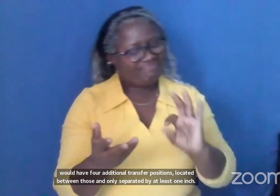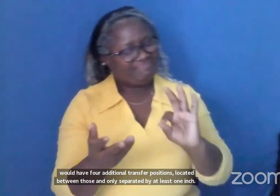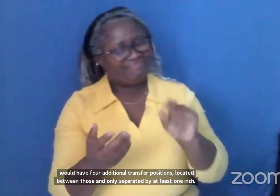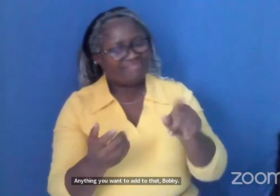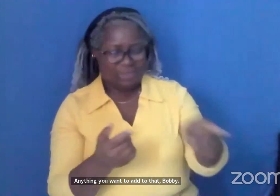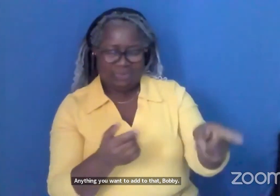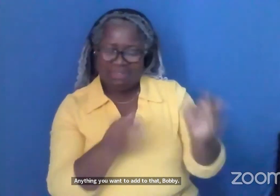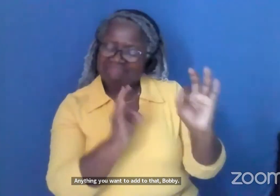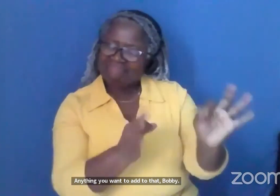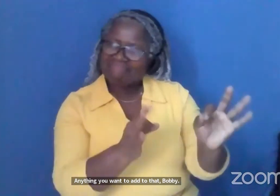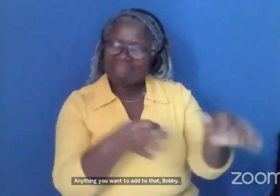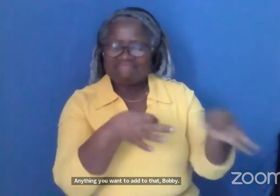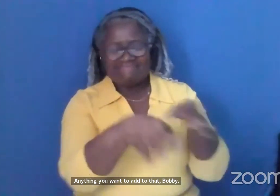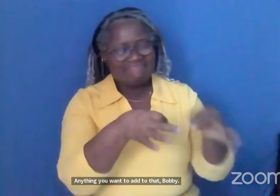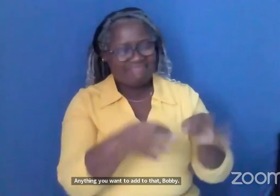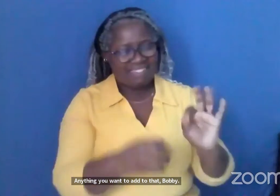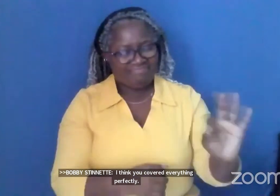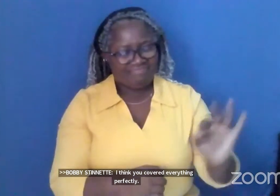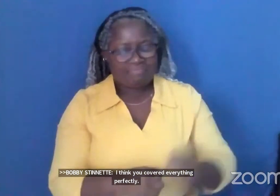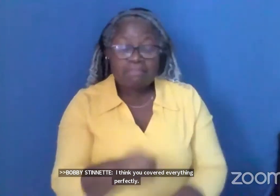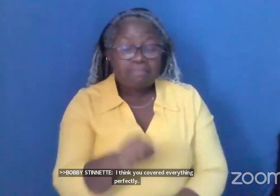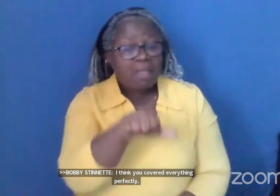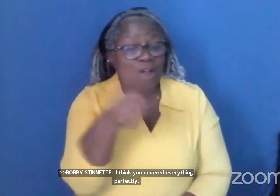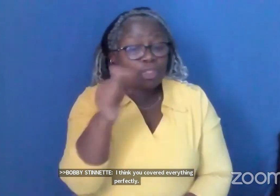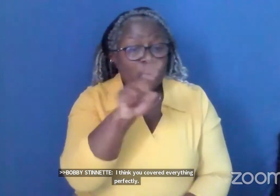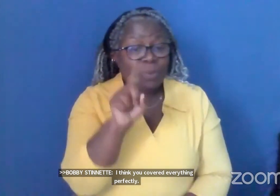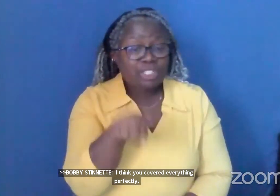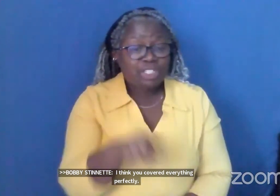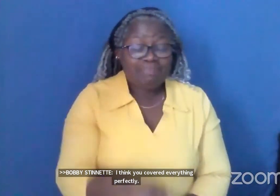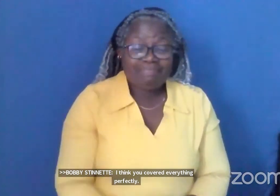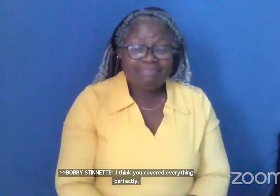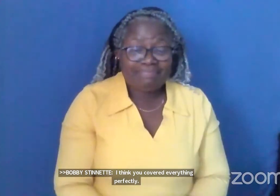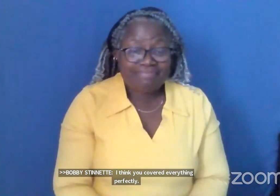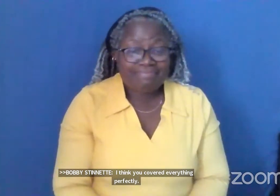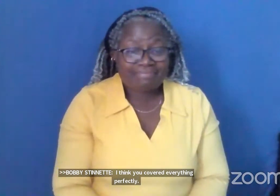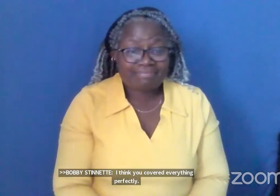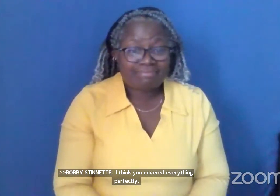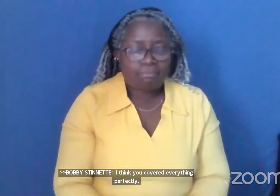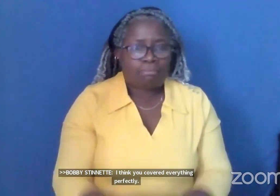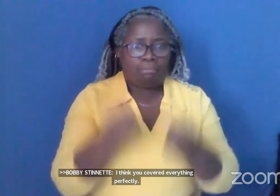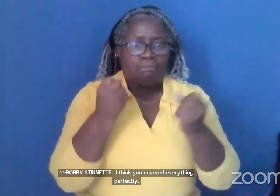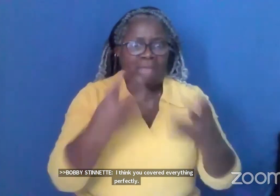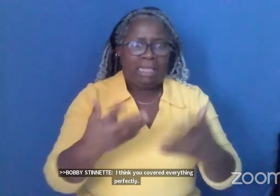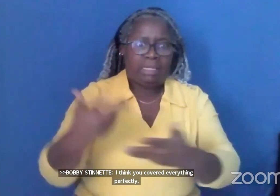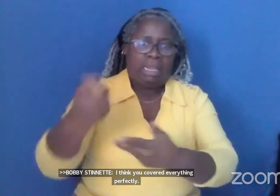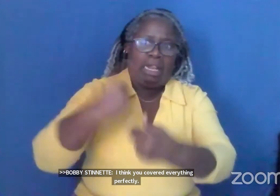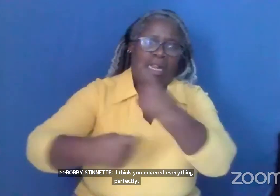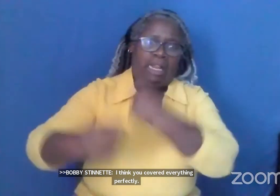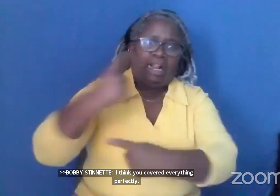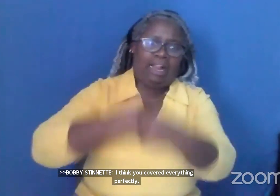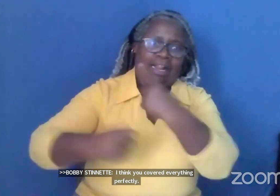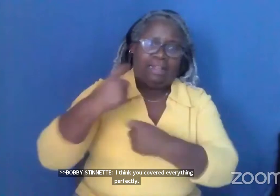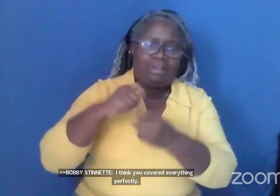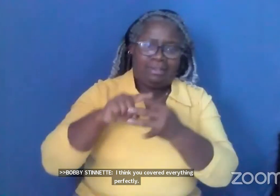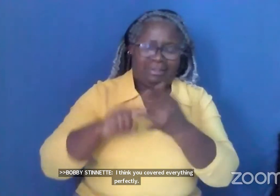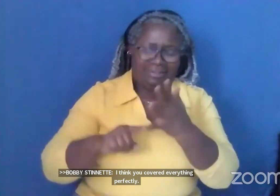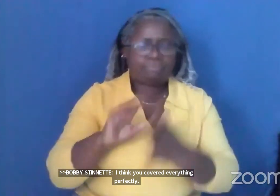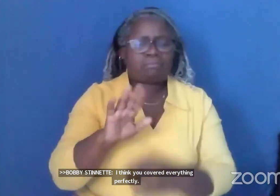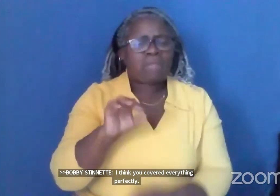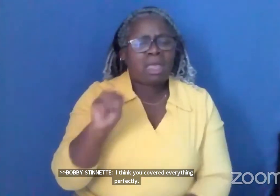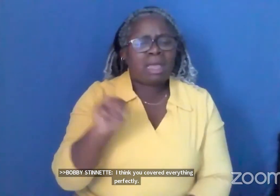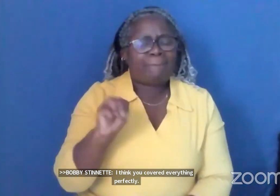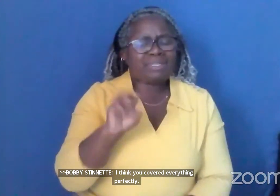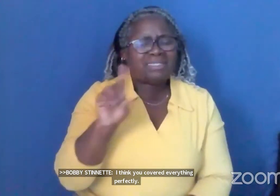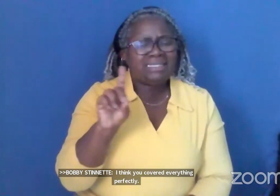So we received many questions about making the MDE standards mandatory. And with our